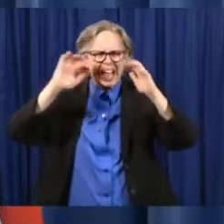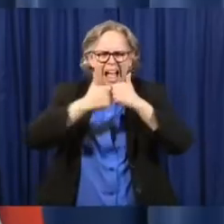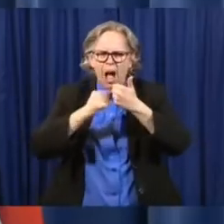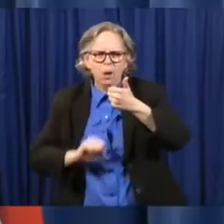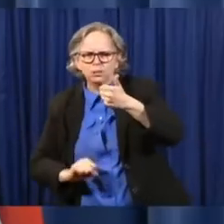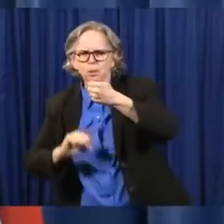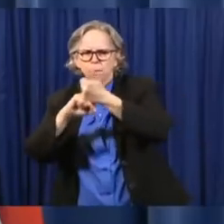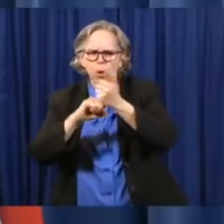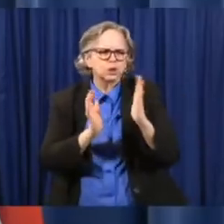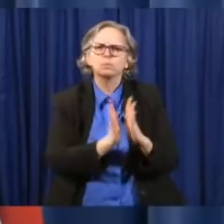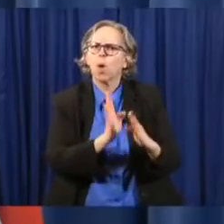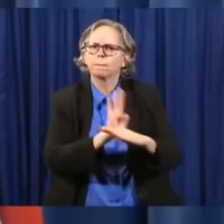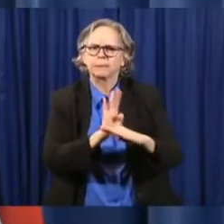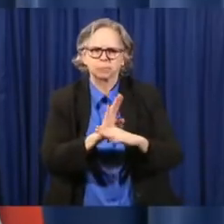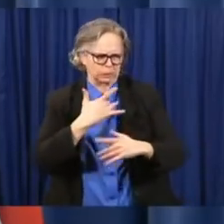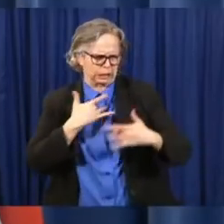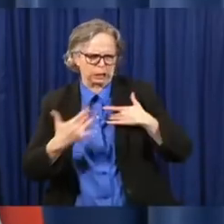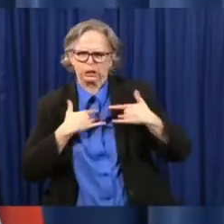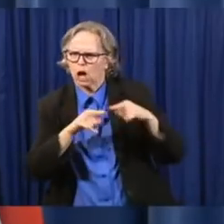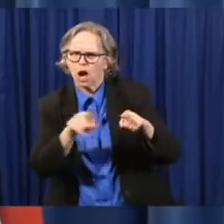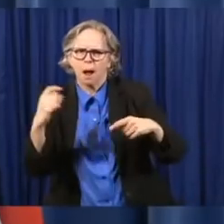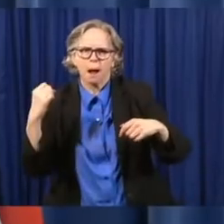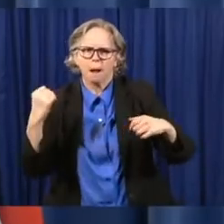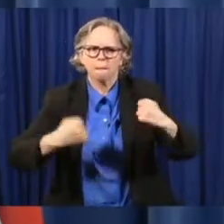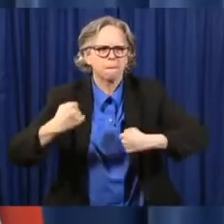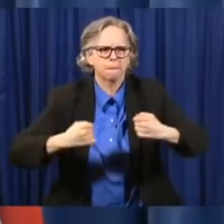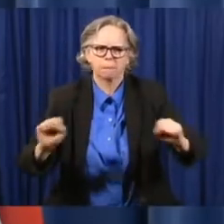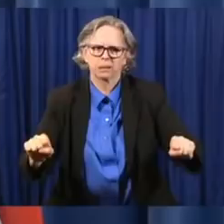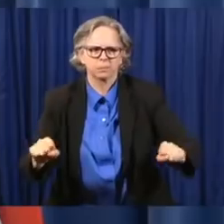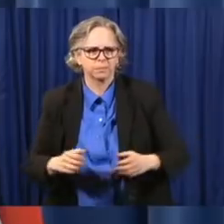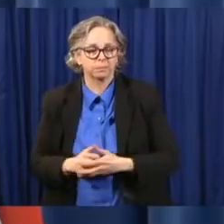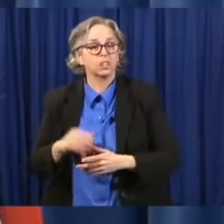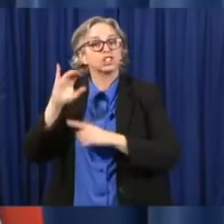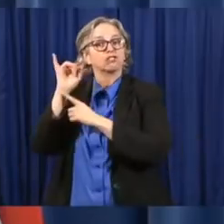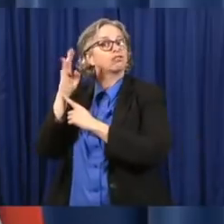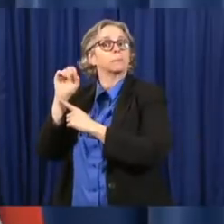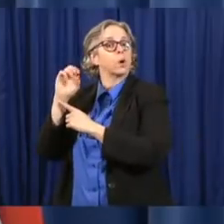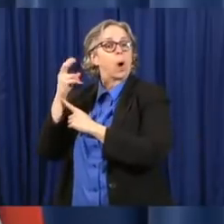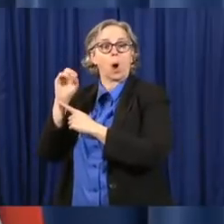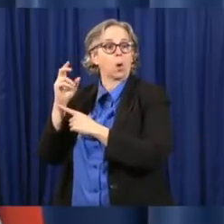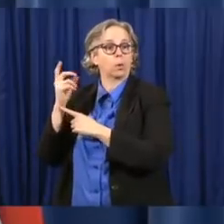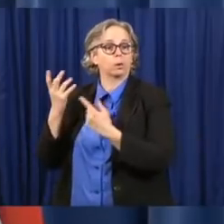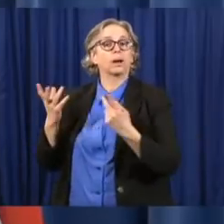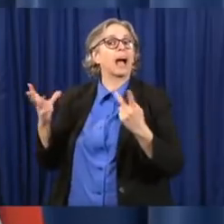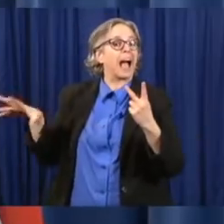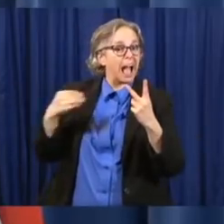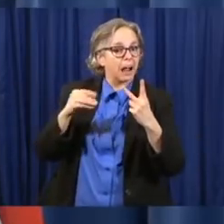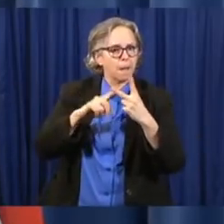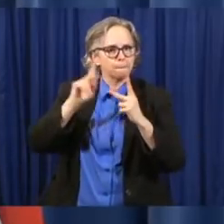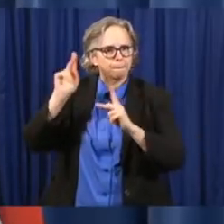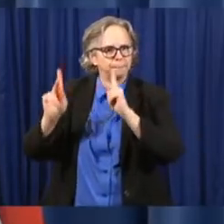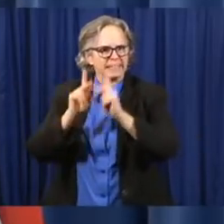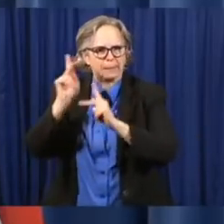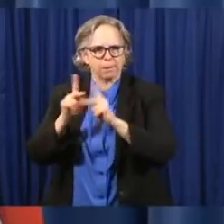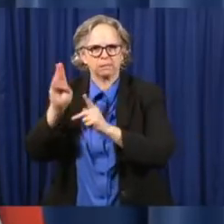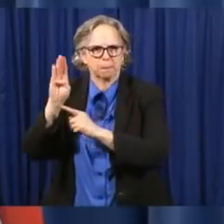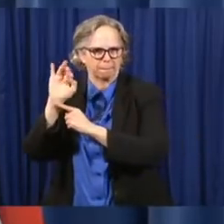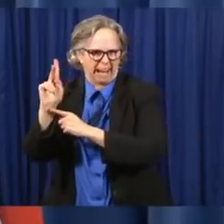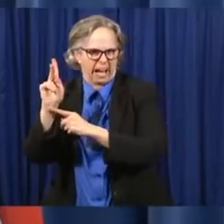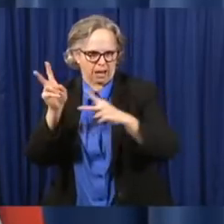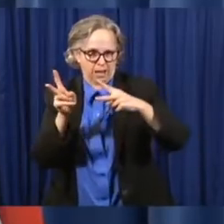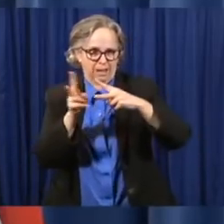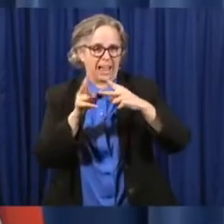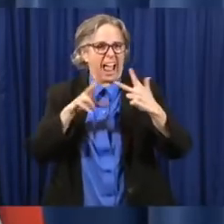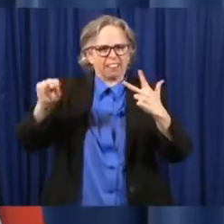Ohio, People's Bank, headquartered in Marietta, and the recently merged First Federal Bank and Home